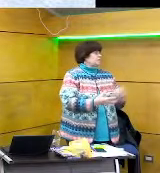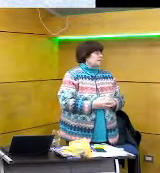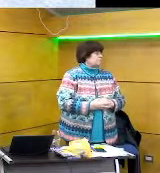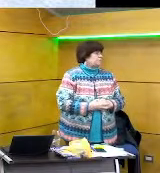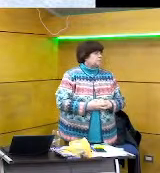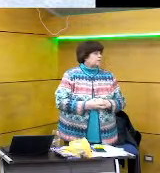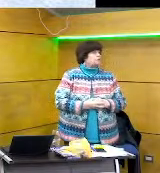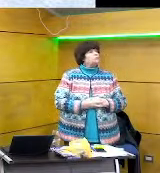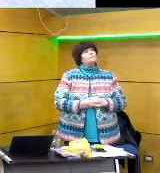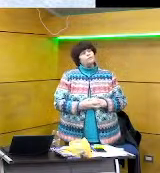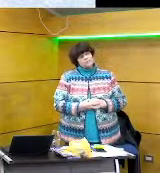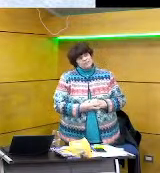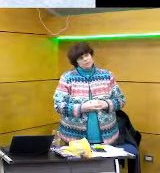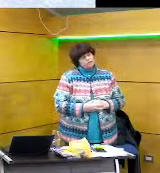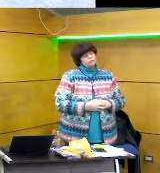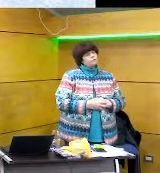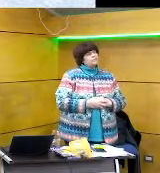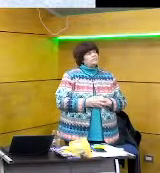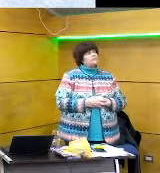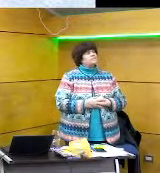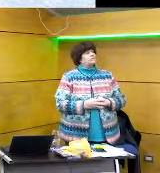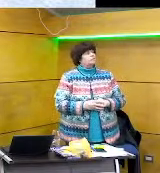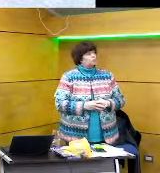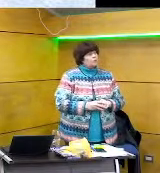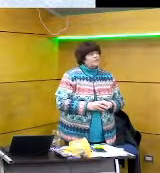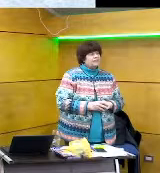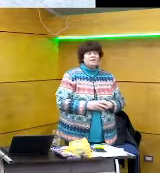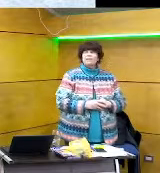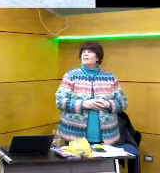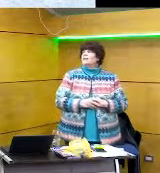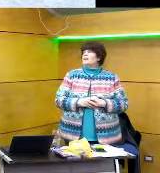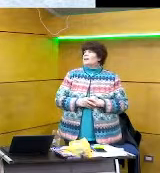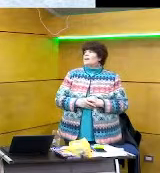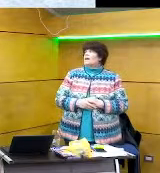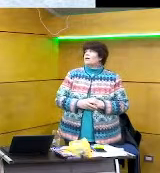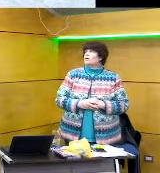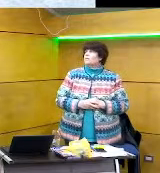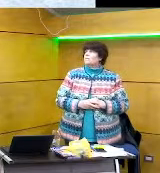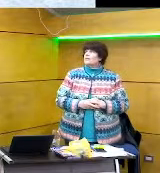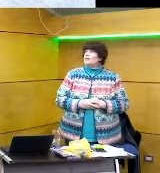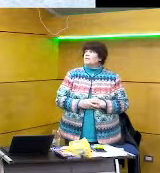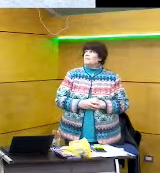Britannica, if you're a university student working,